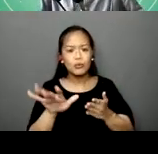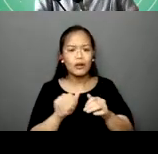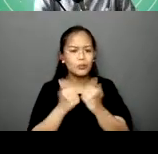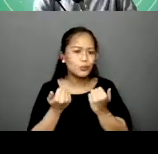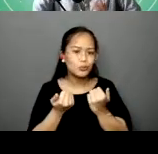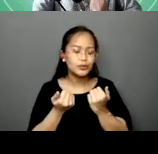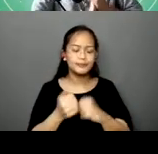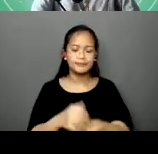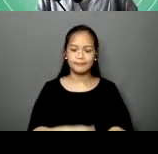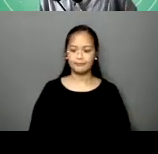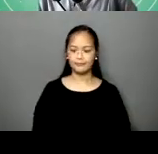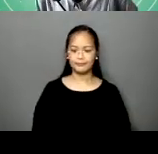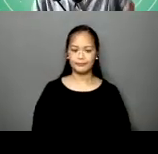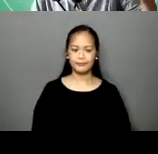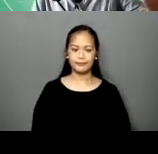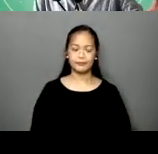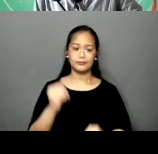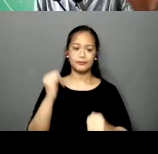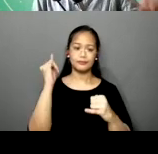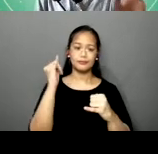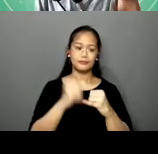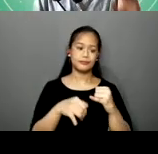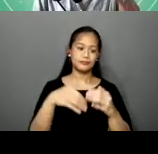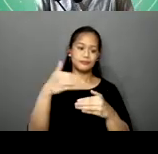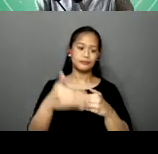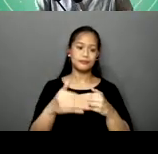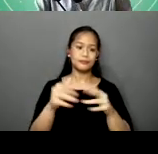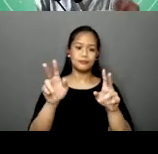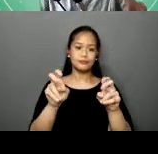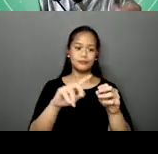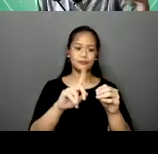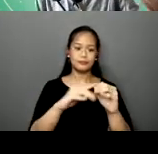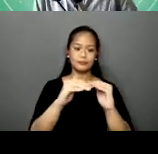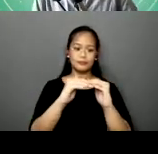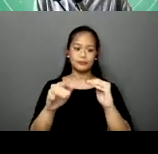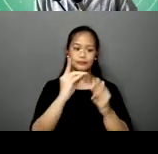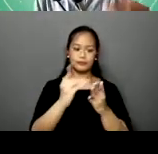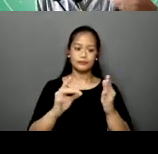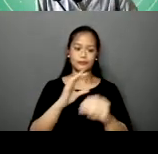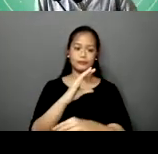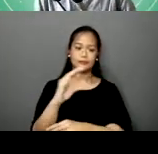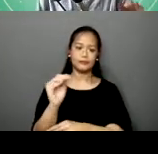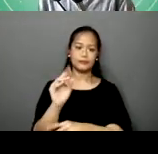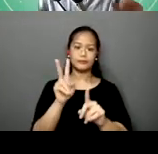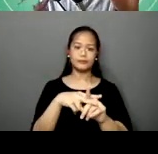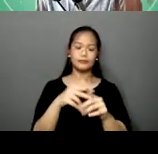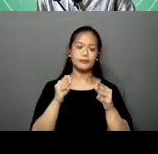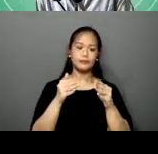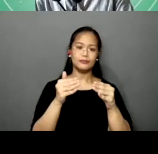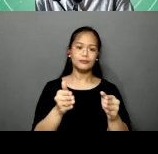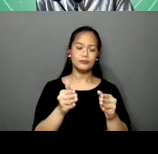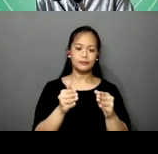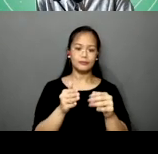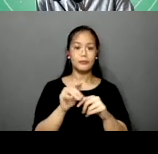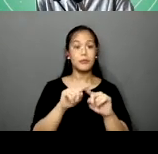Now, the final one, the next topic will be on sustainable design and some applications and methods to reach it. But before